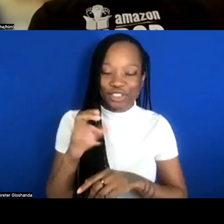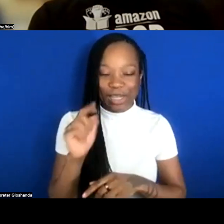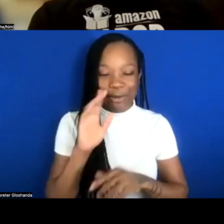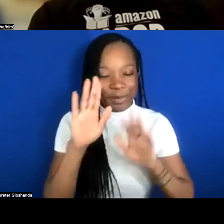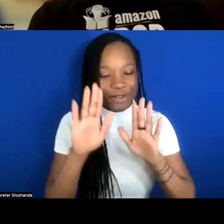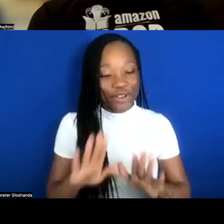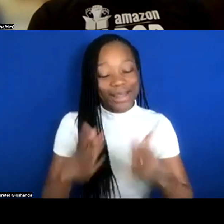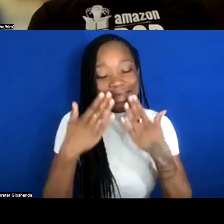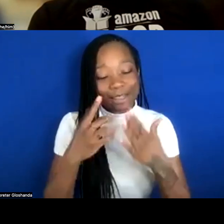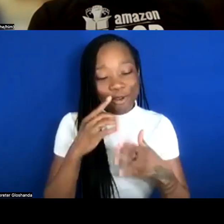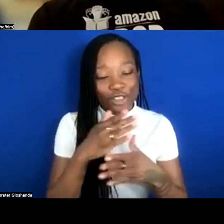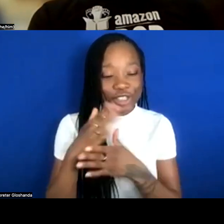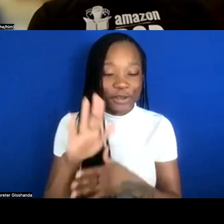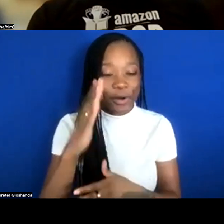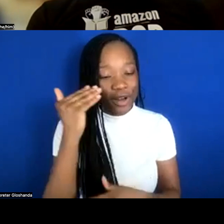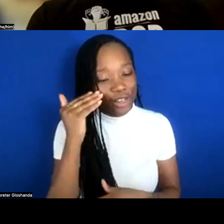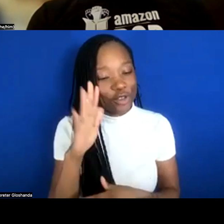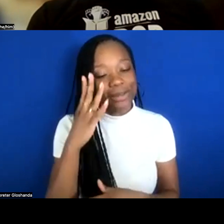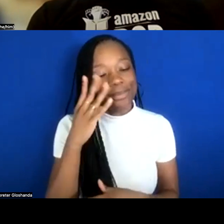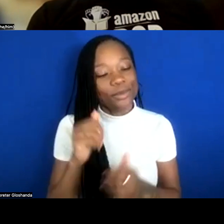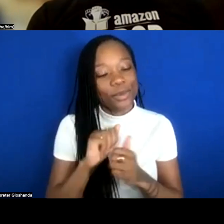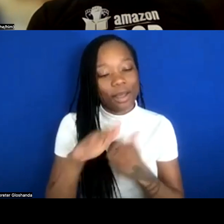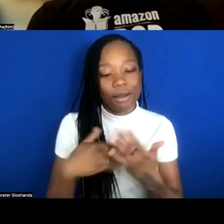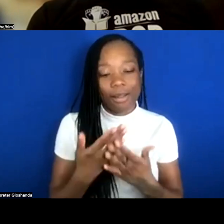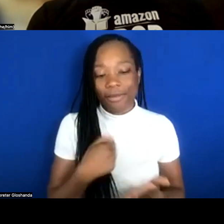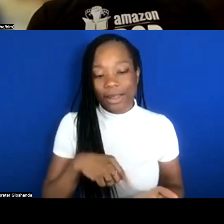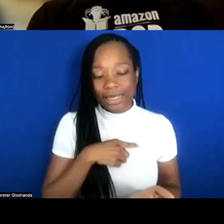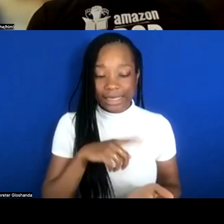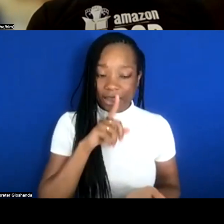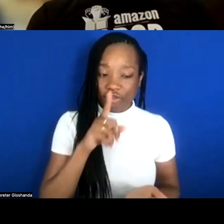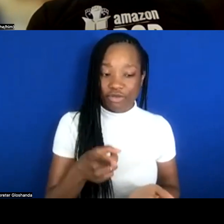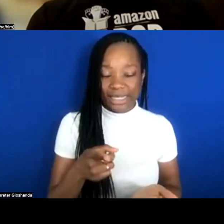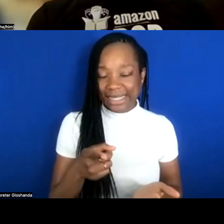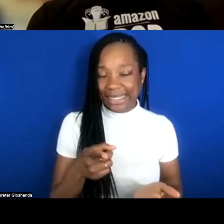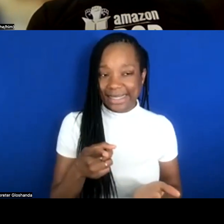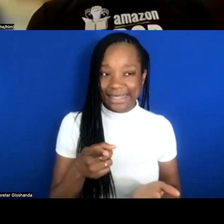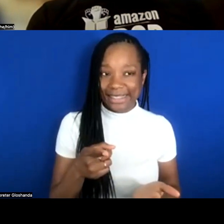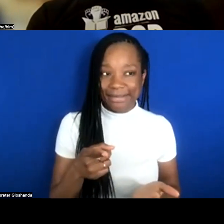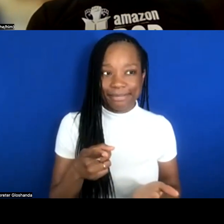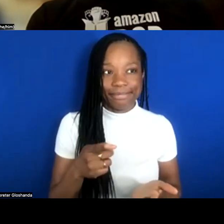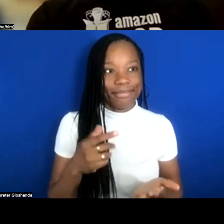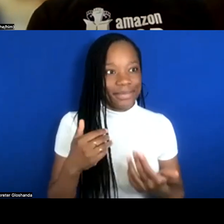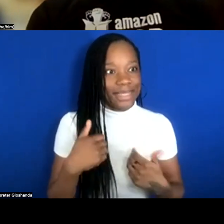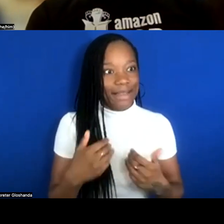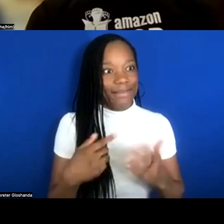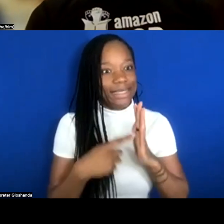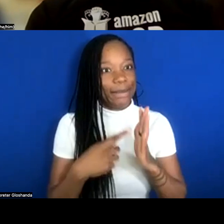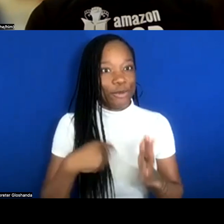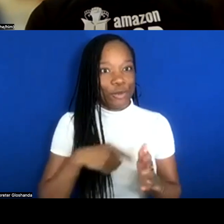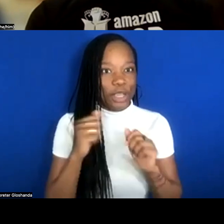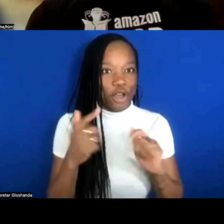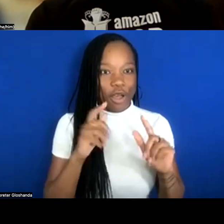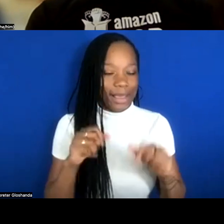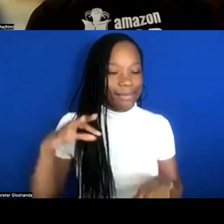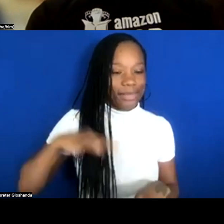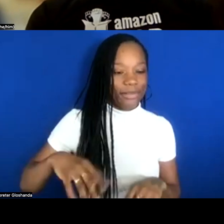knowledge and experience with all of us, and really, like, you know, definitely some key examples that I feel like we can all learn from